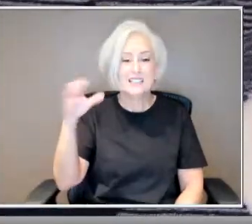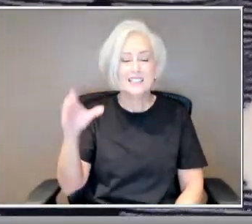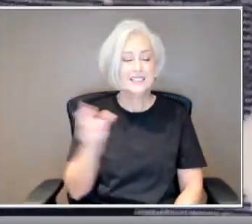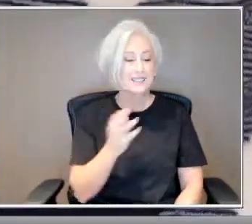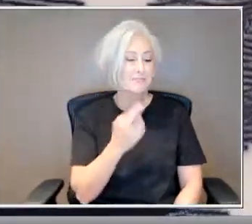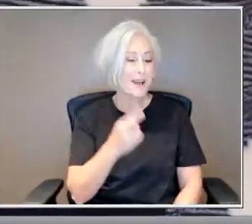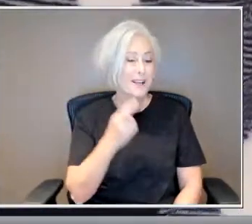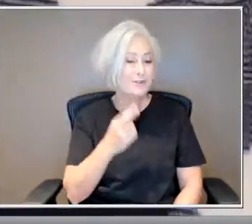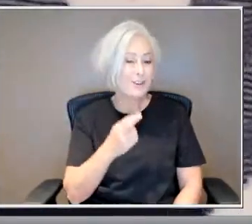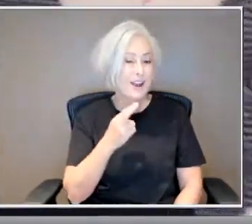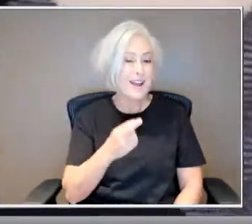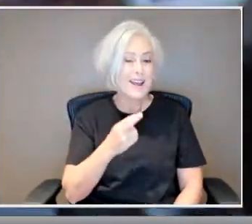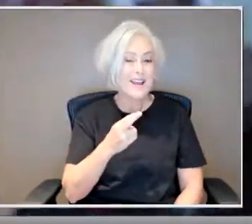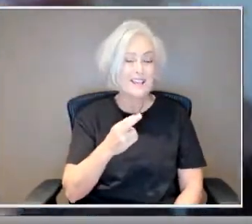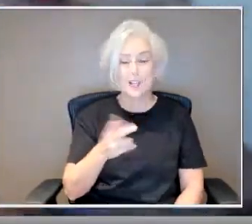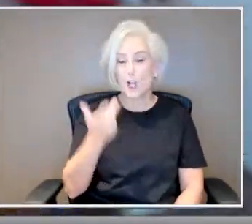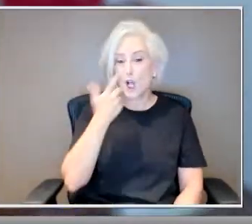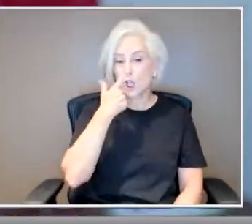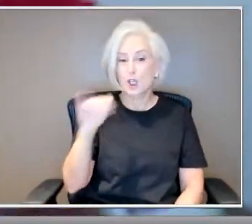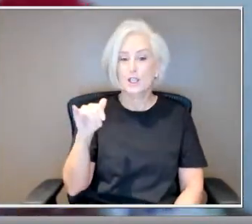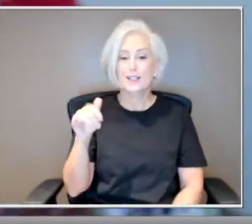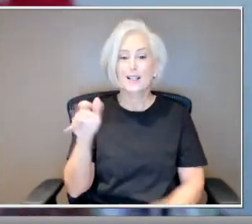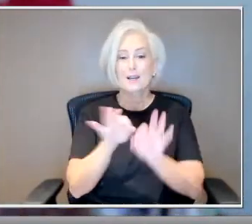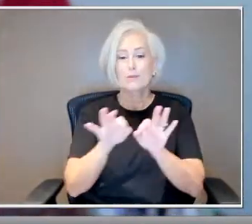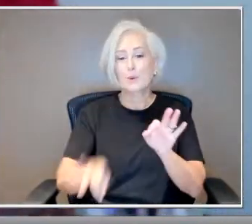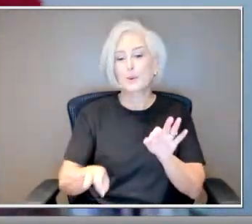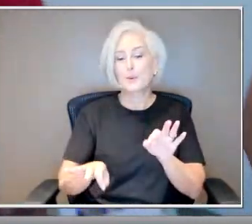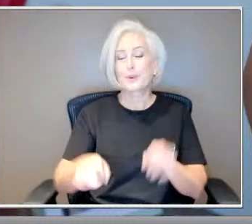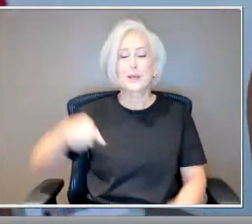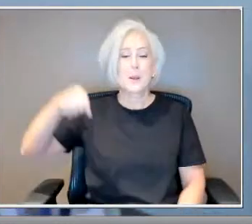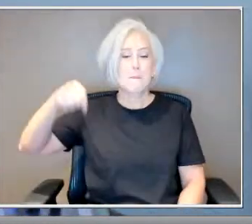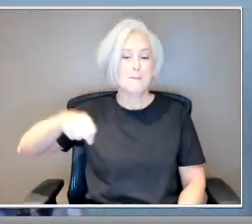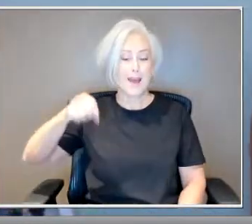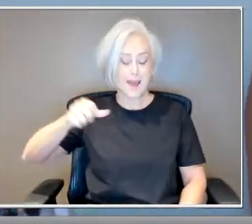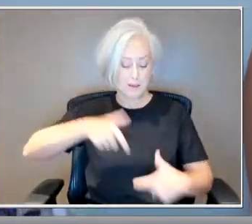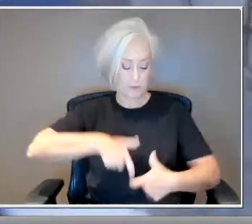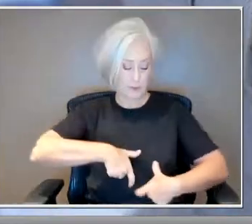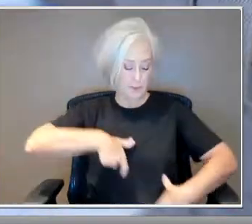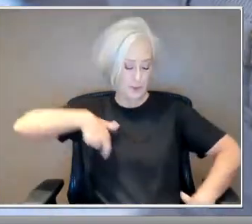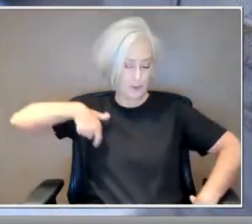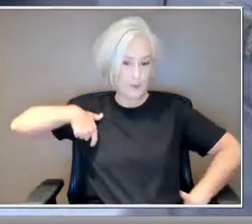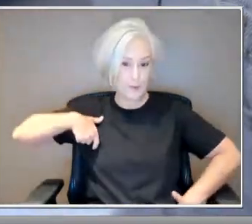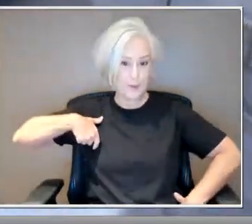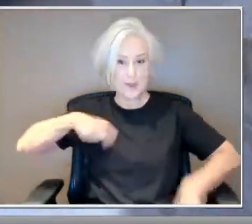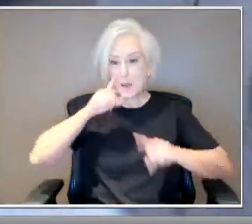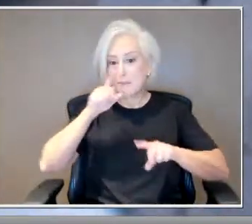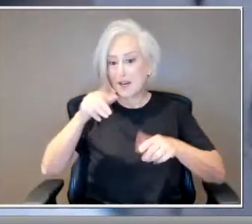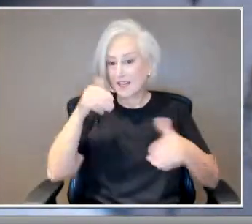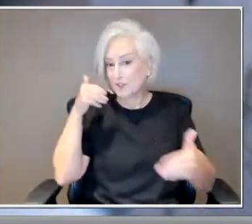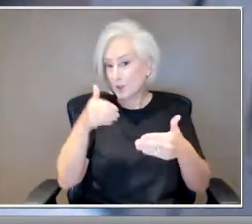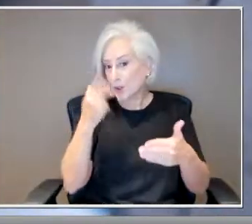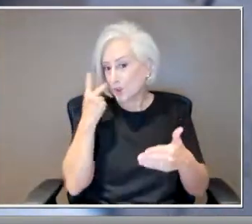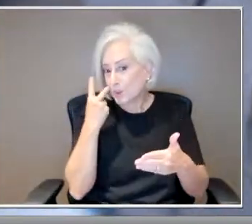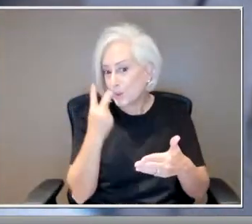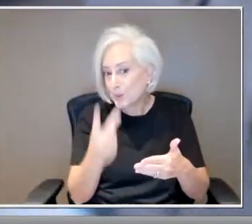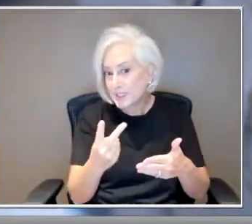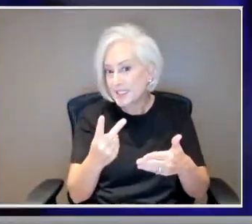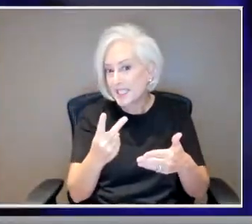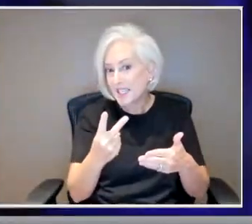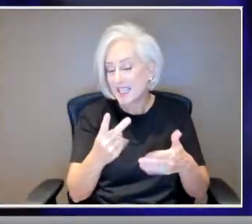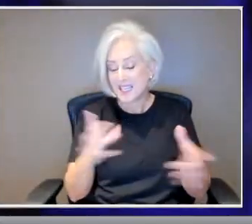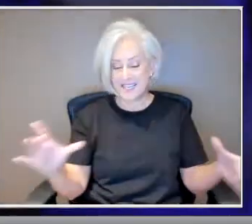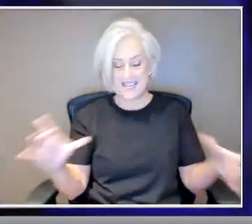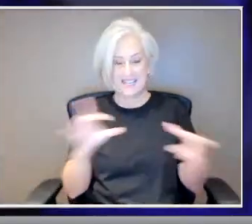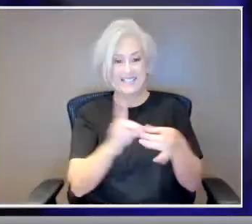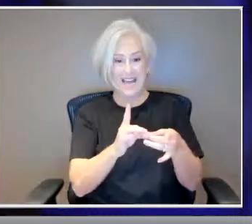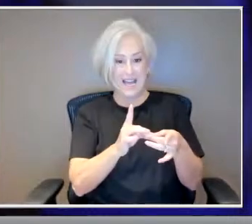like Erica's wearing a simple crossbody handbag, but look just a little closer, you'll see this bag is attached to her.